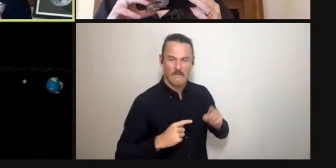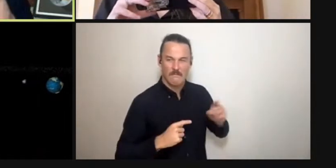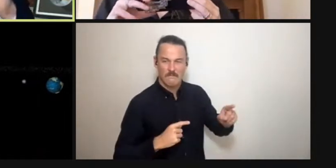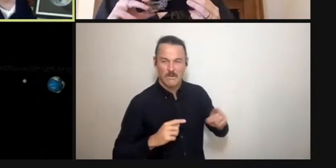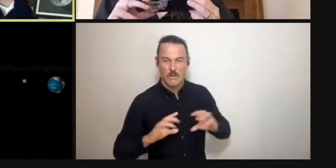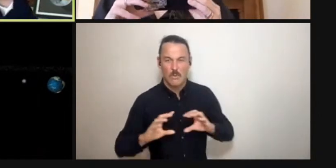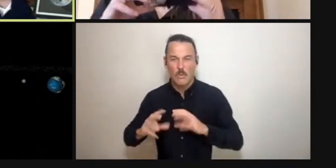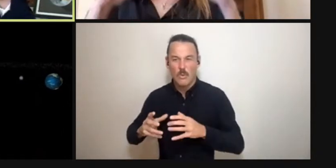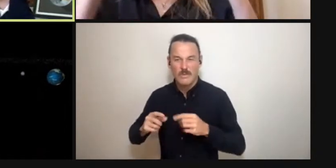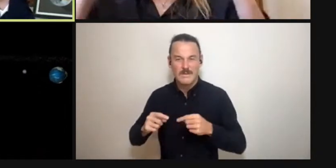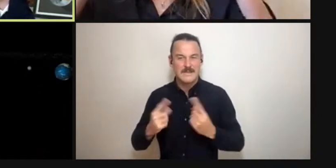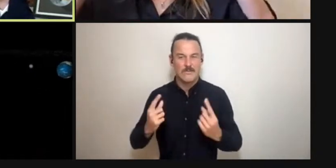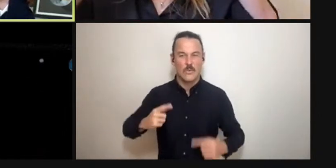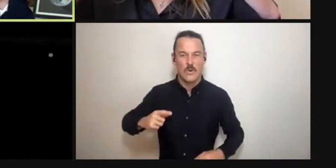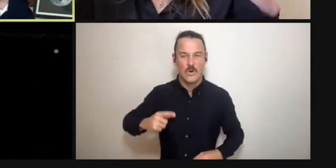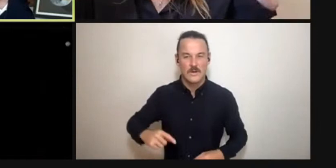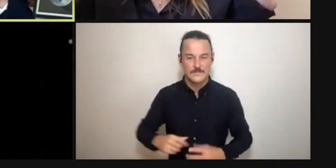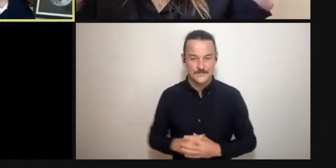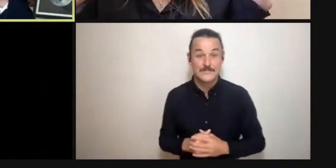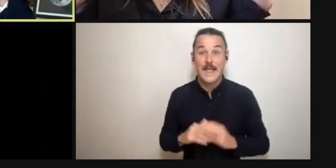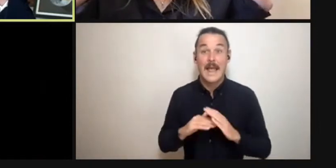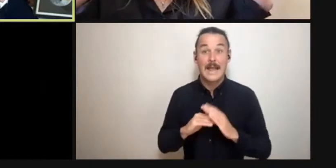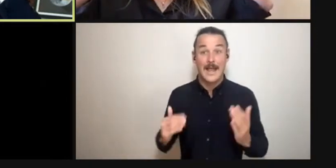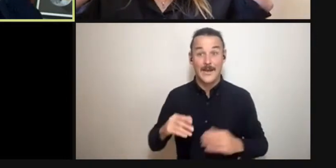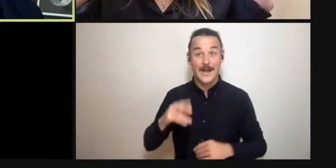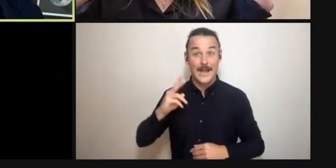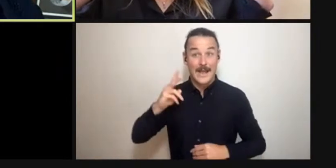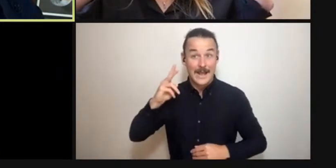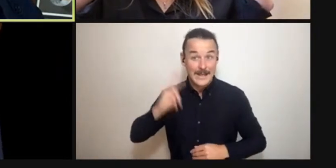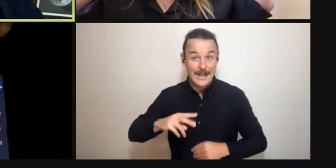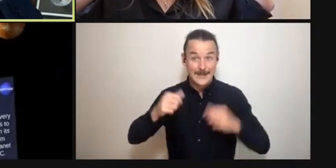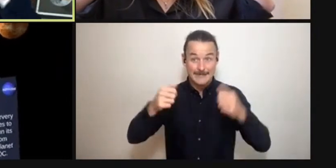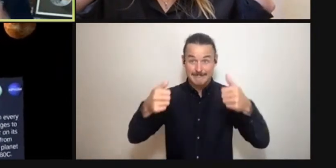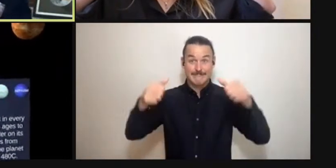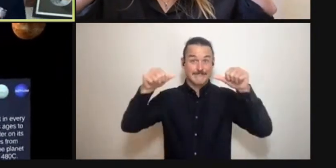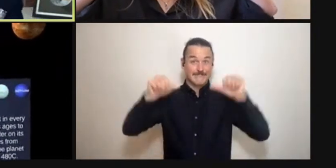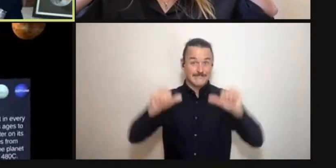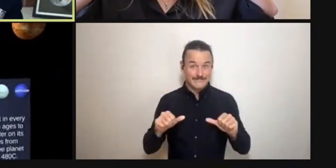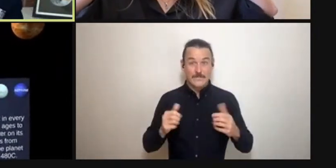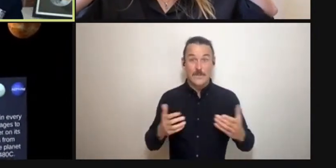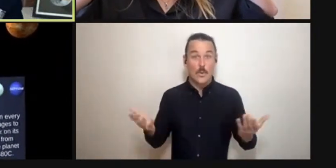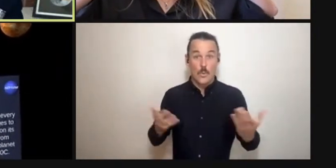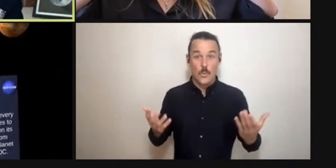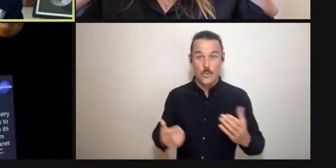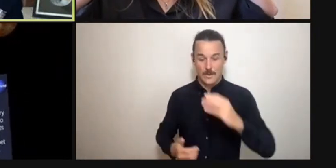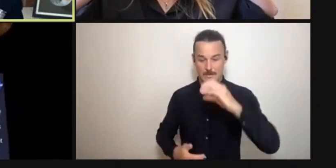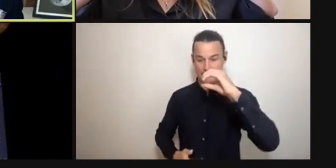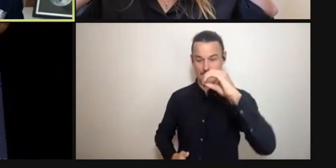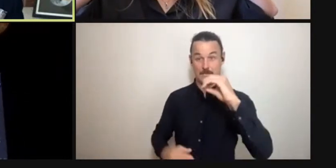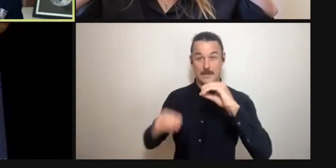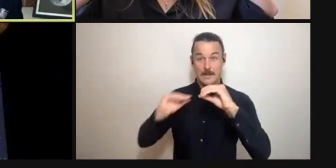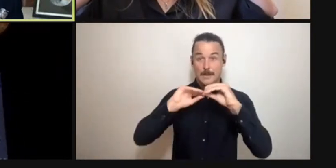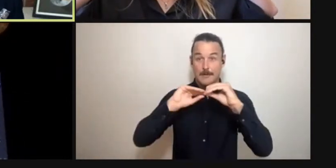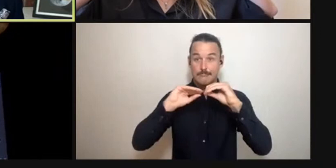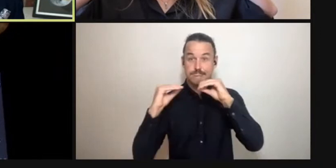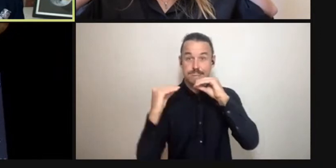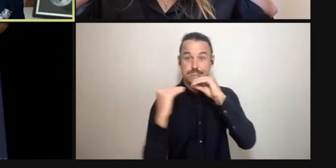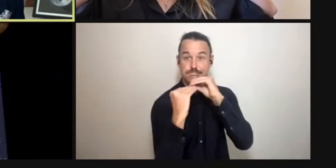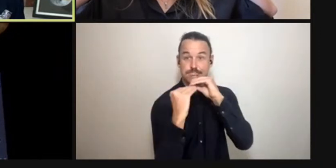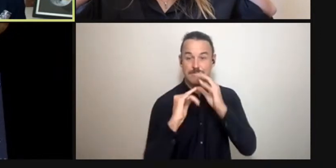favorite planets. Let's jump to Saturn. So if you can click Saturn down on the